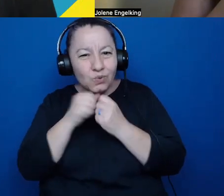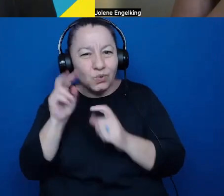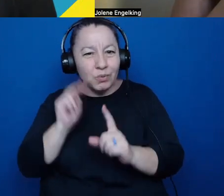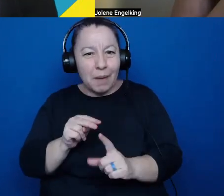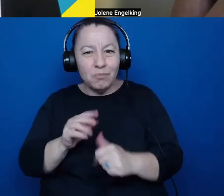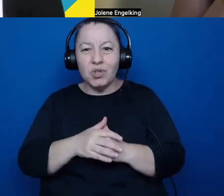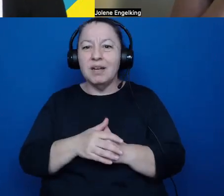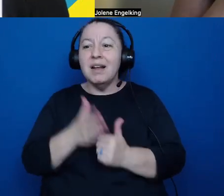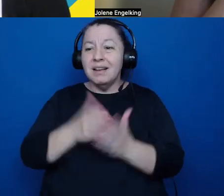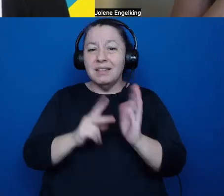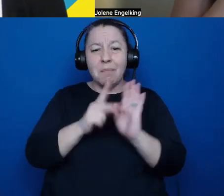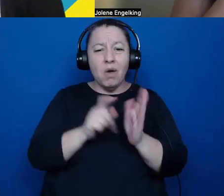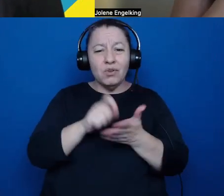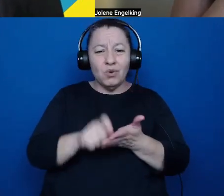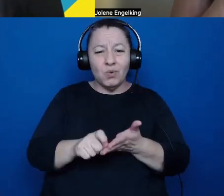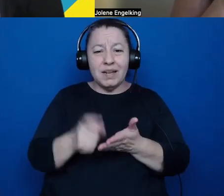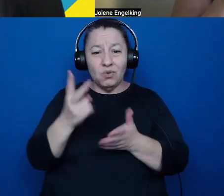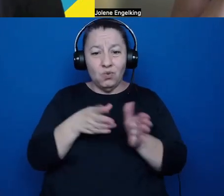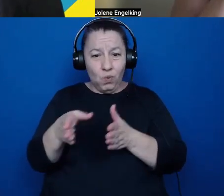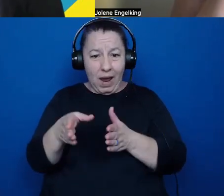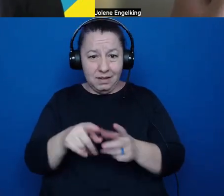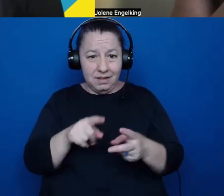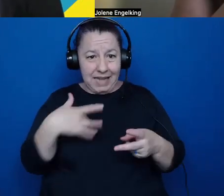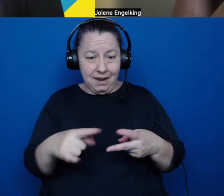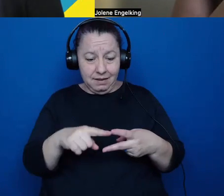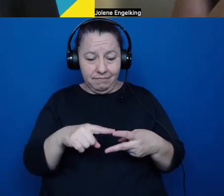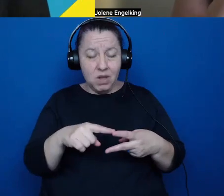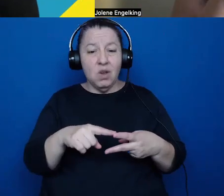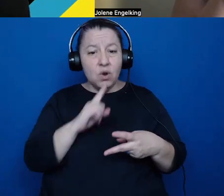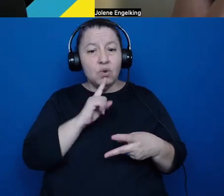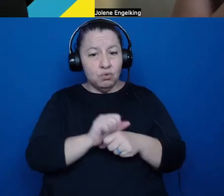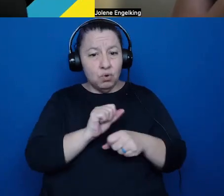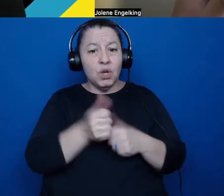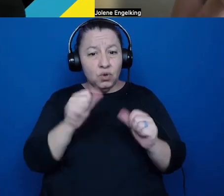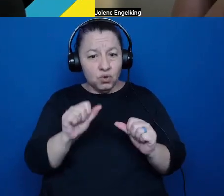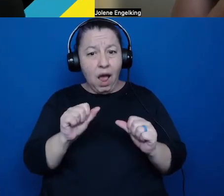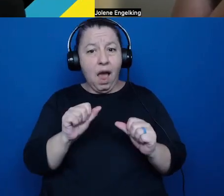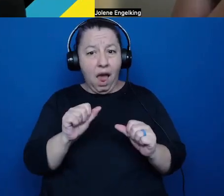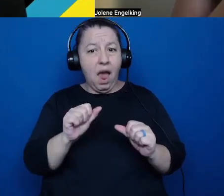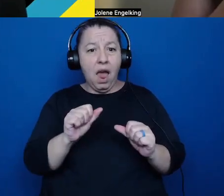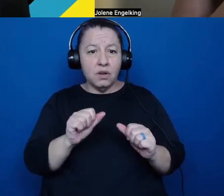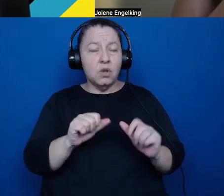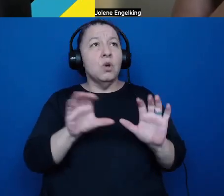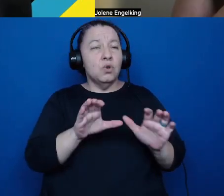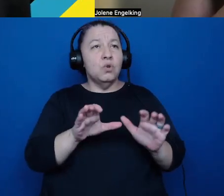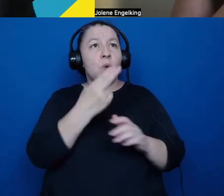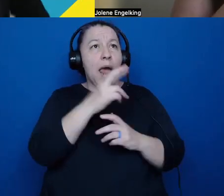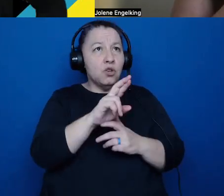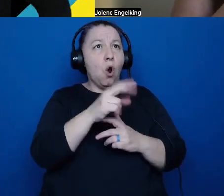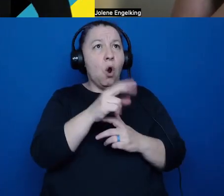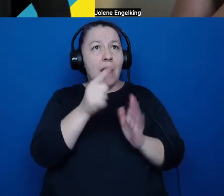they're written in a couple ways. One is truly like you're trying to check the boxes on HR and legal sorts of things, right?